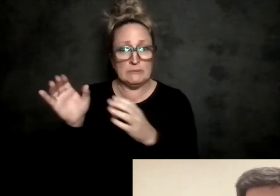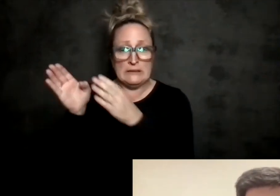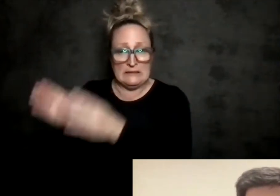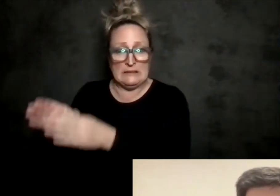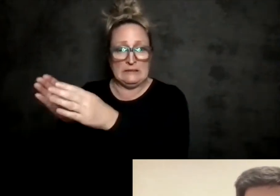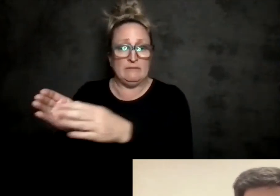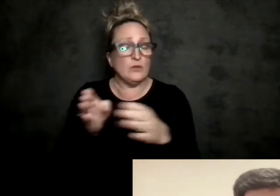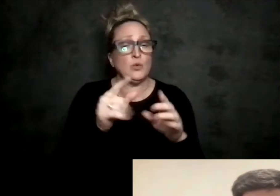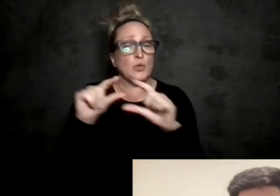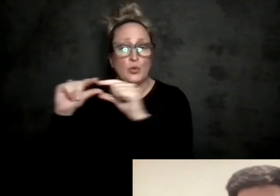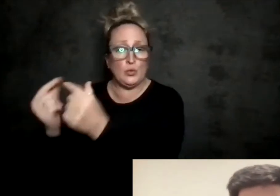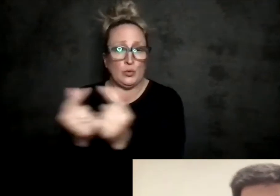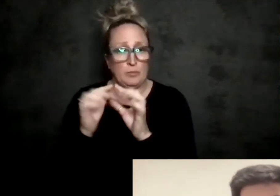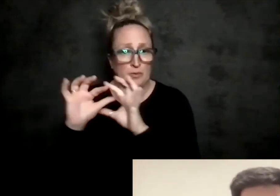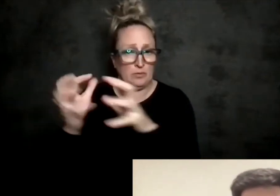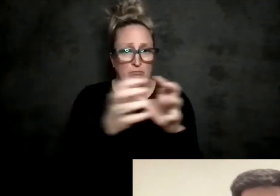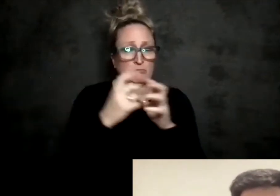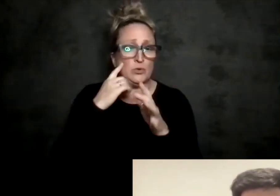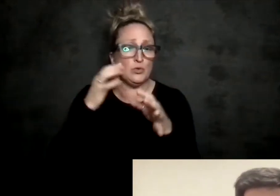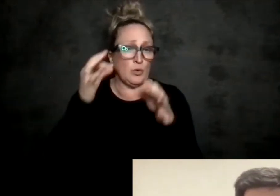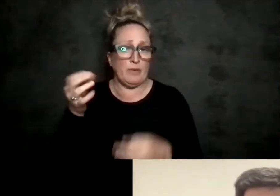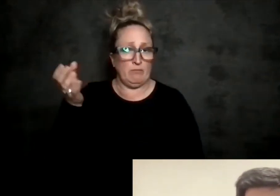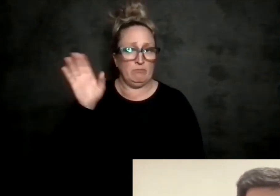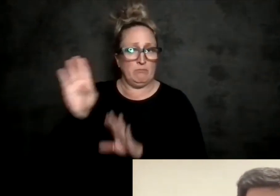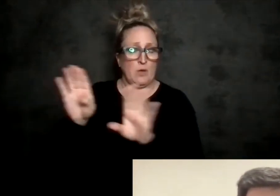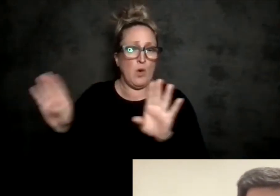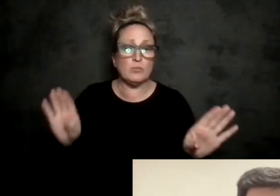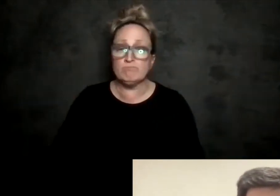or group of people to make a determination on their own.